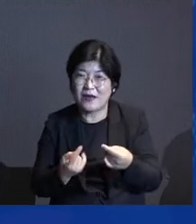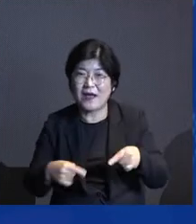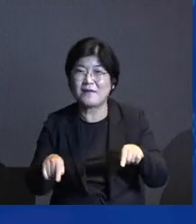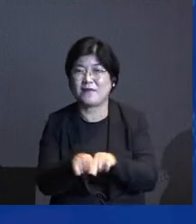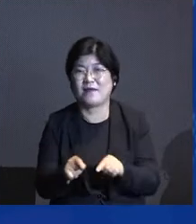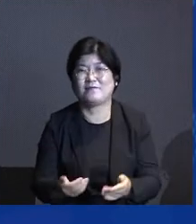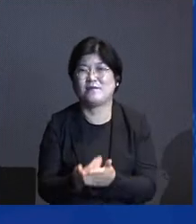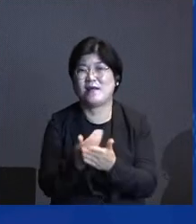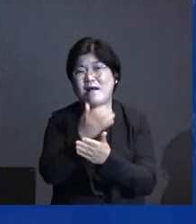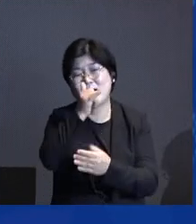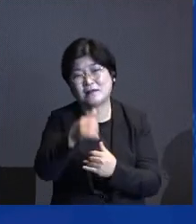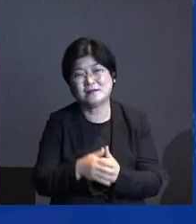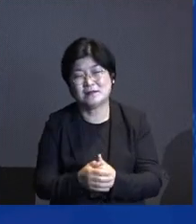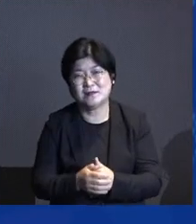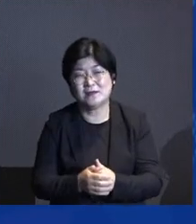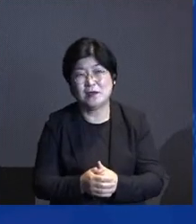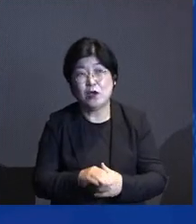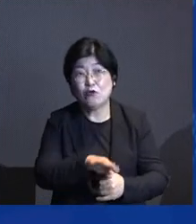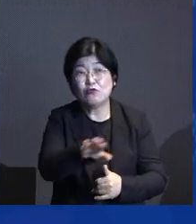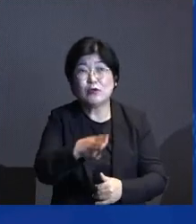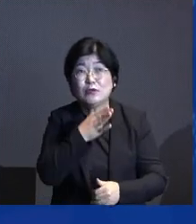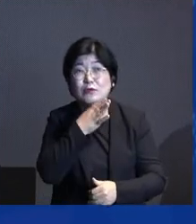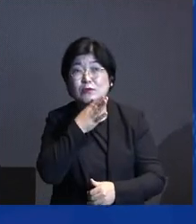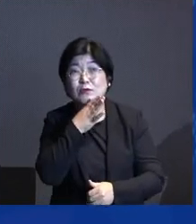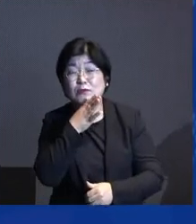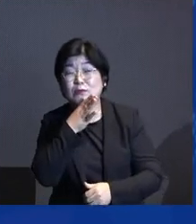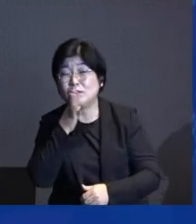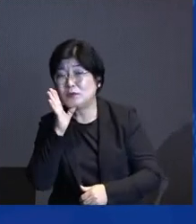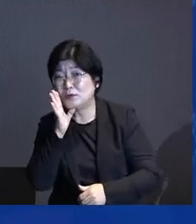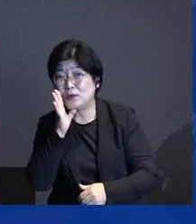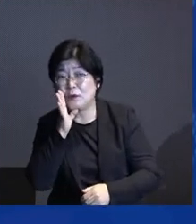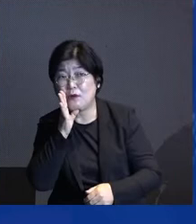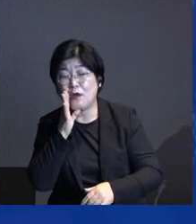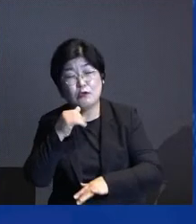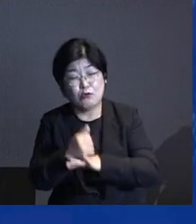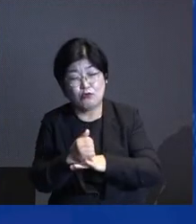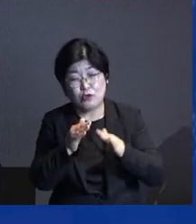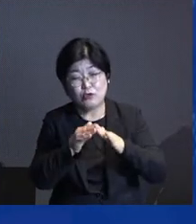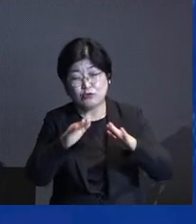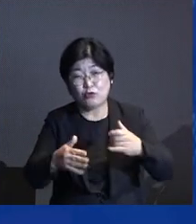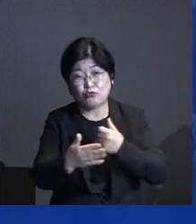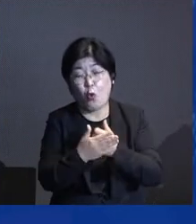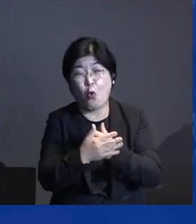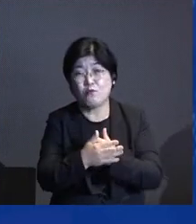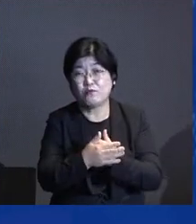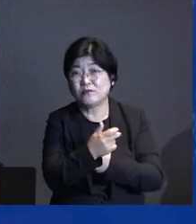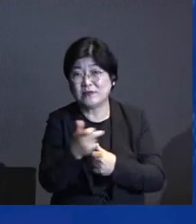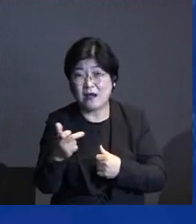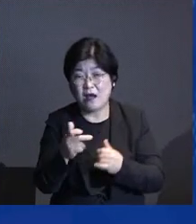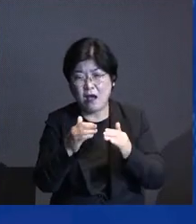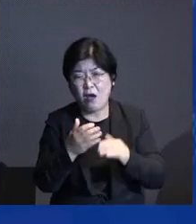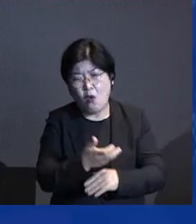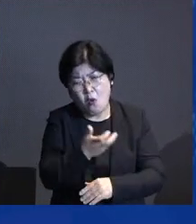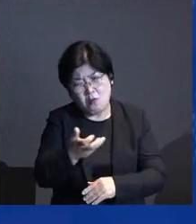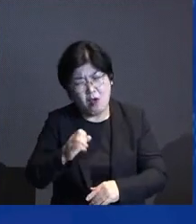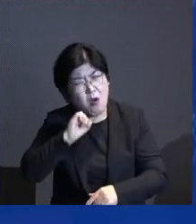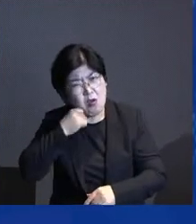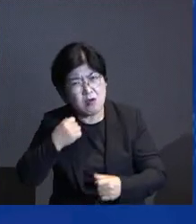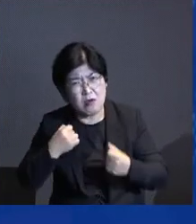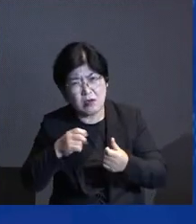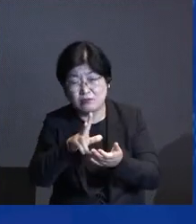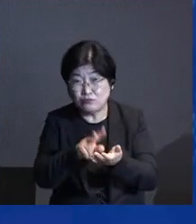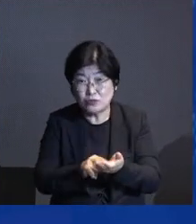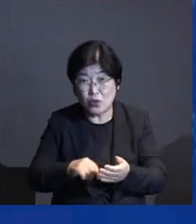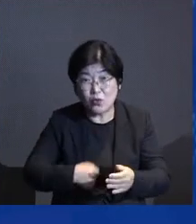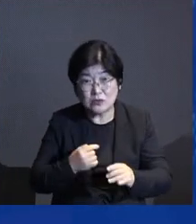with mobility issues, with health-related restrictions, and who live alone and are at greater risk of social exclusions, as we just